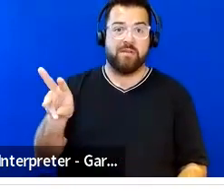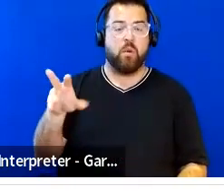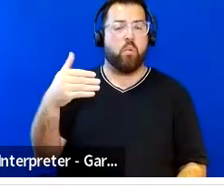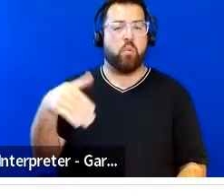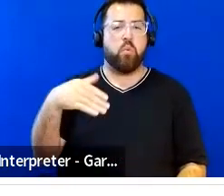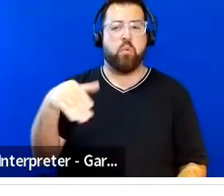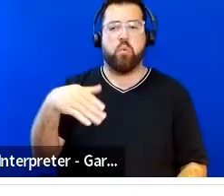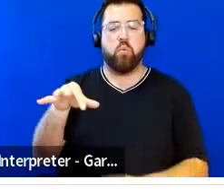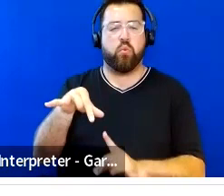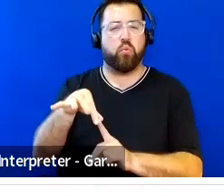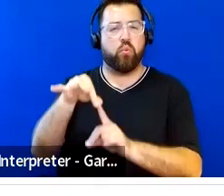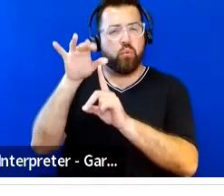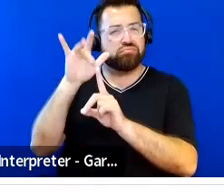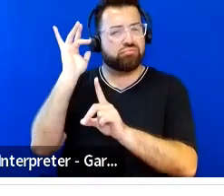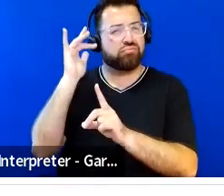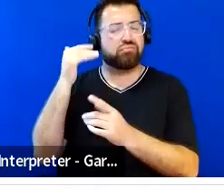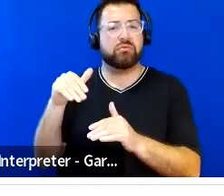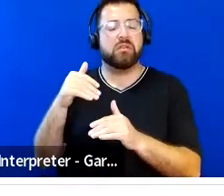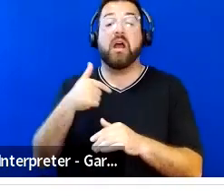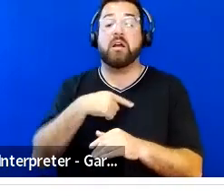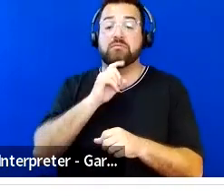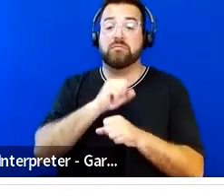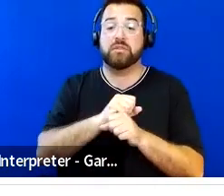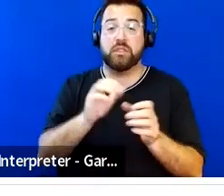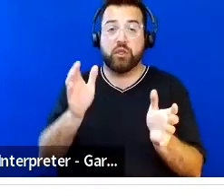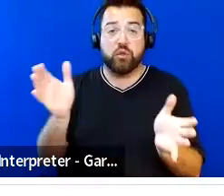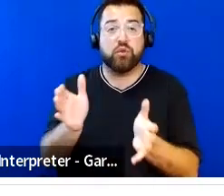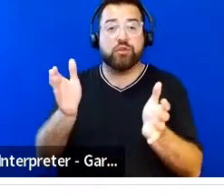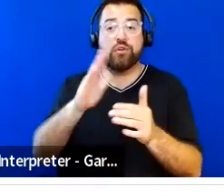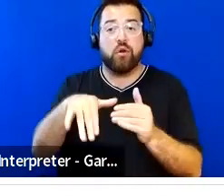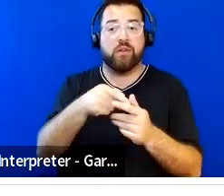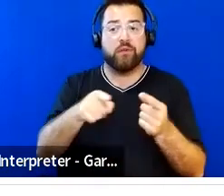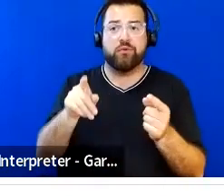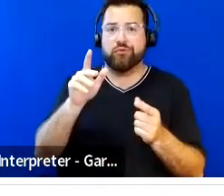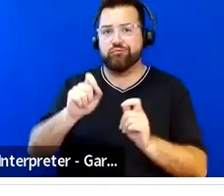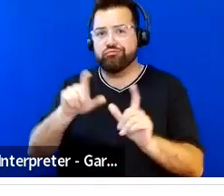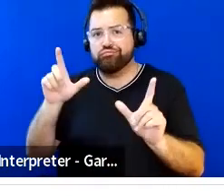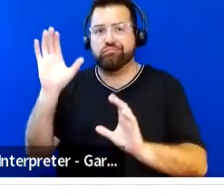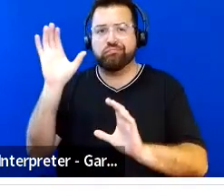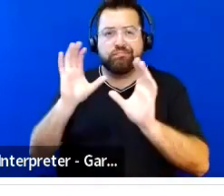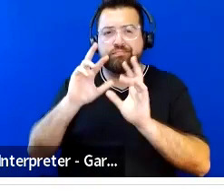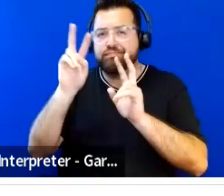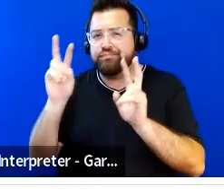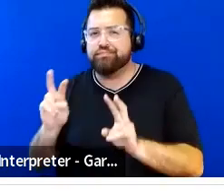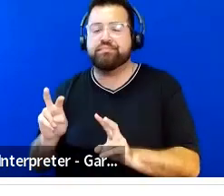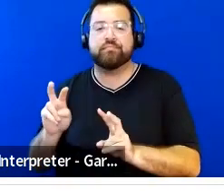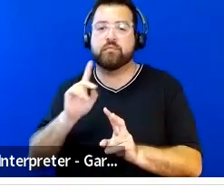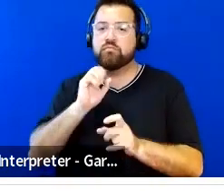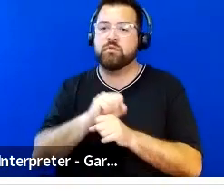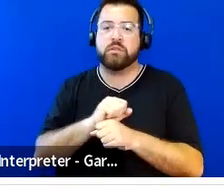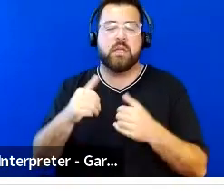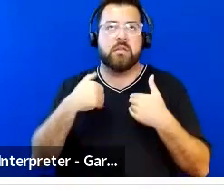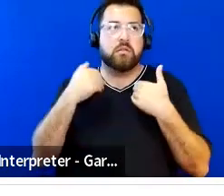really encourage everyone to search around there. It is full of